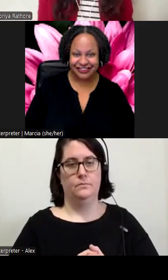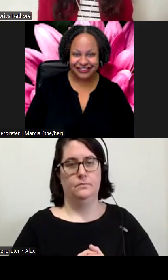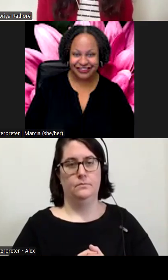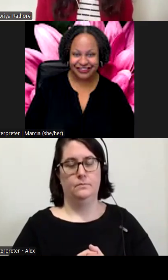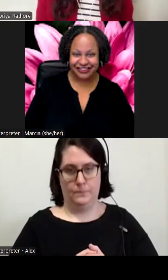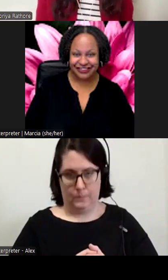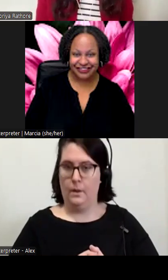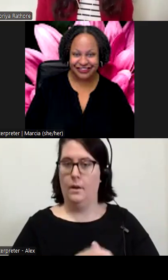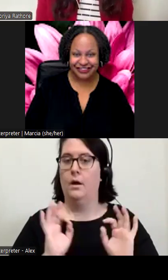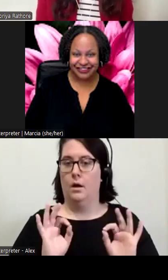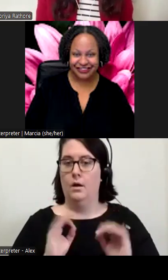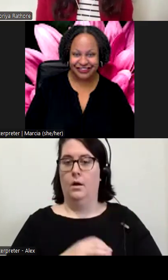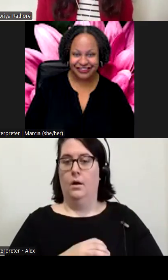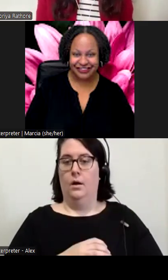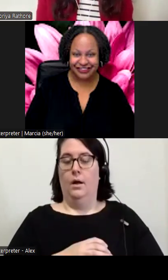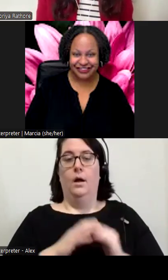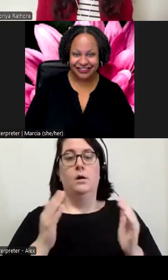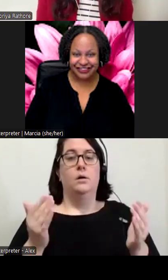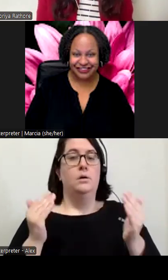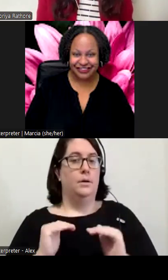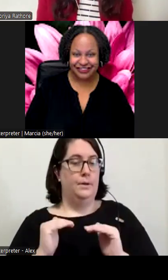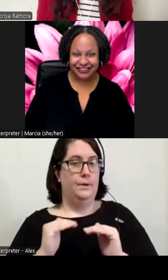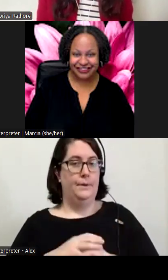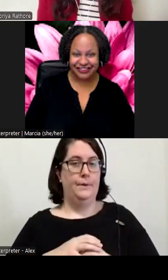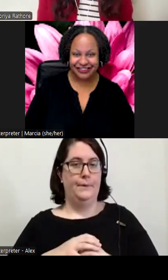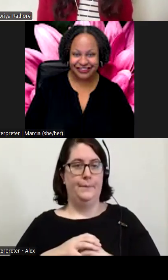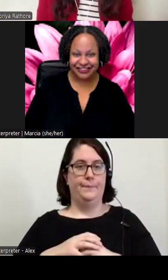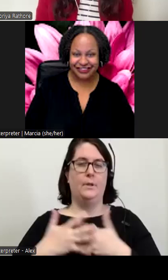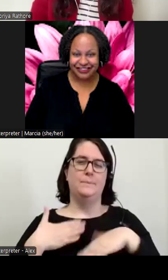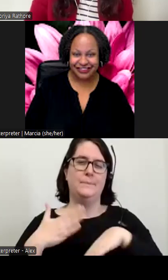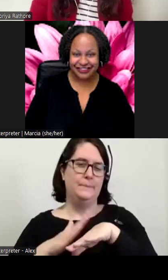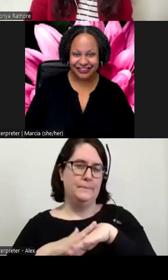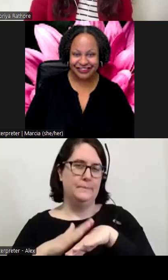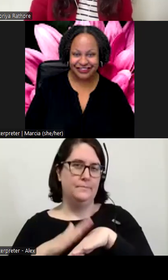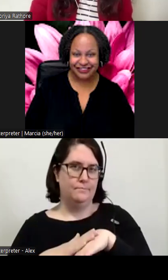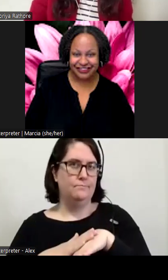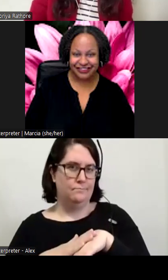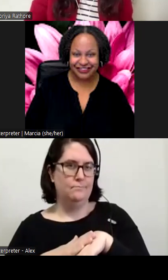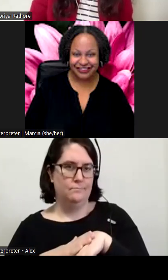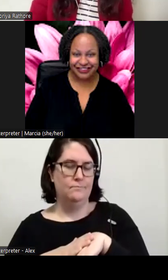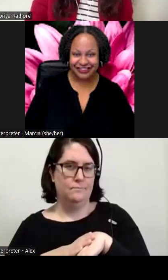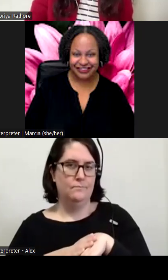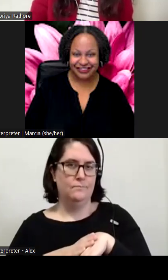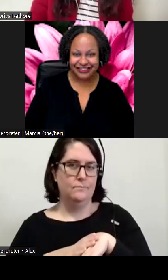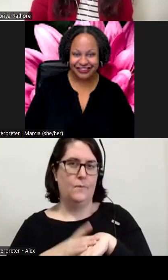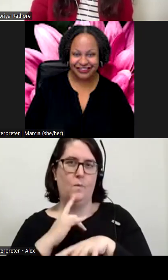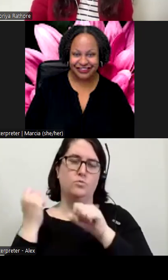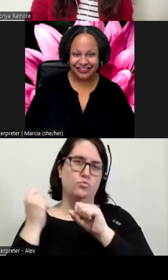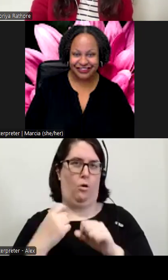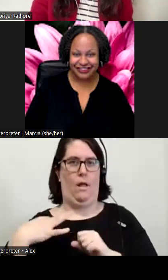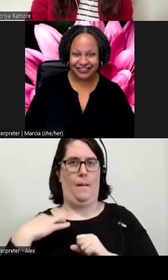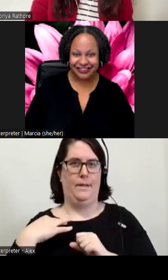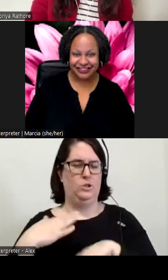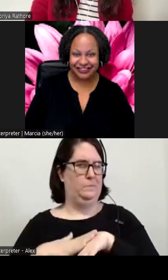Okay, now we'll get on to some tips that make for a strong application.